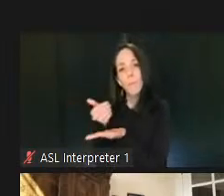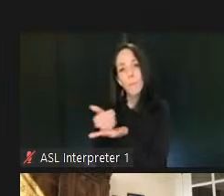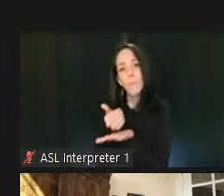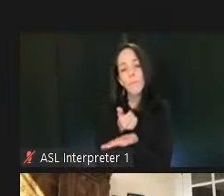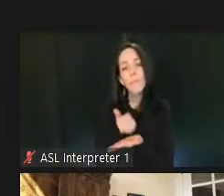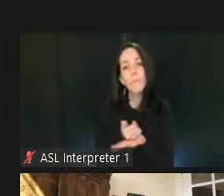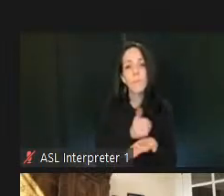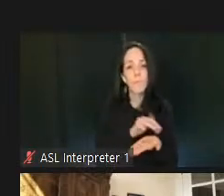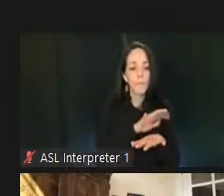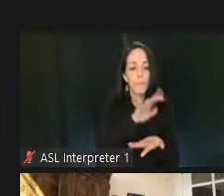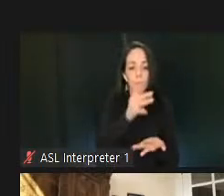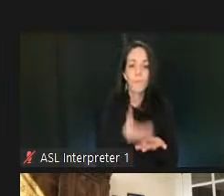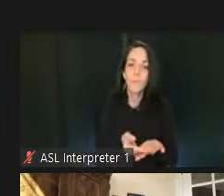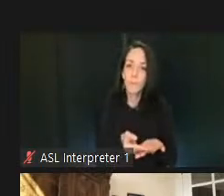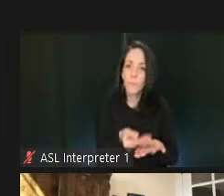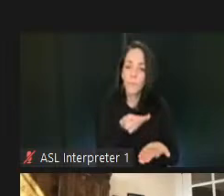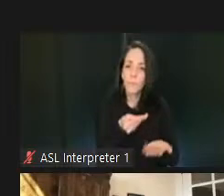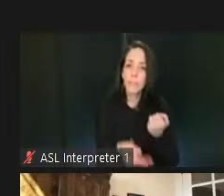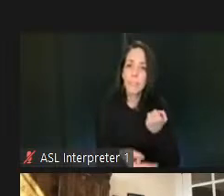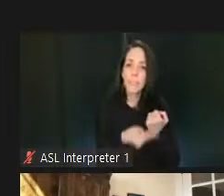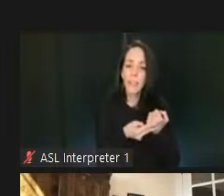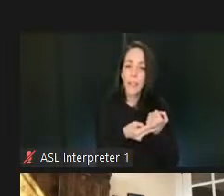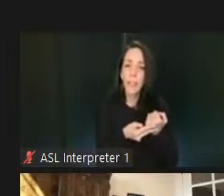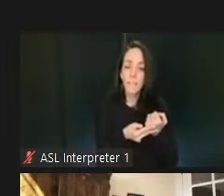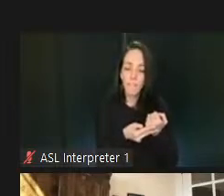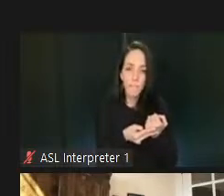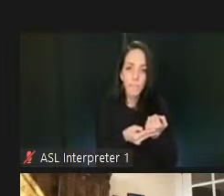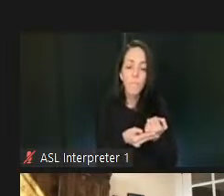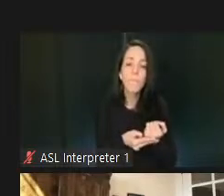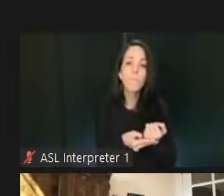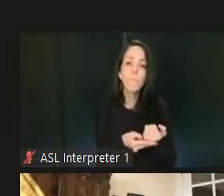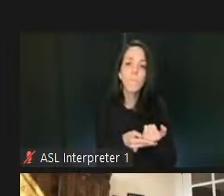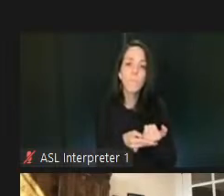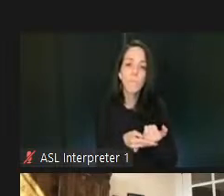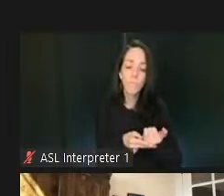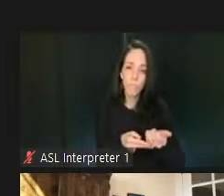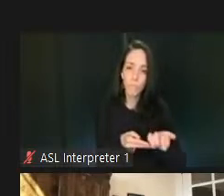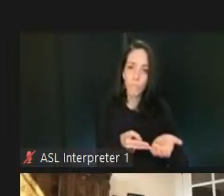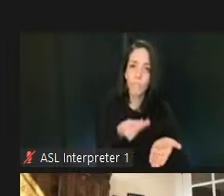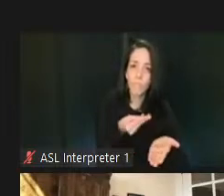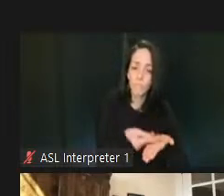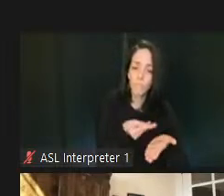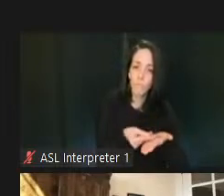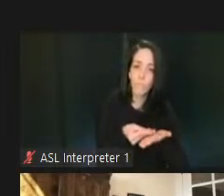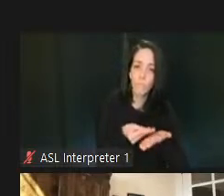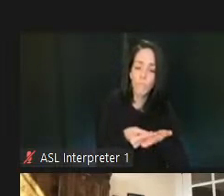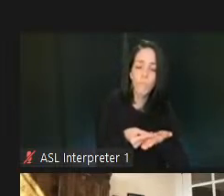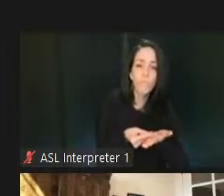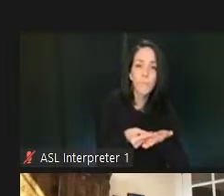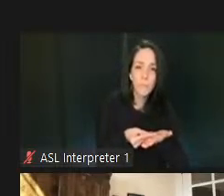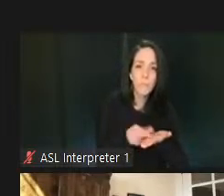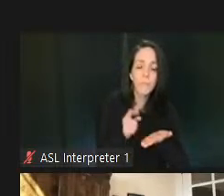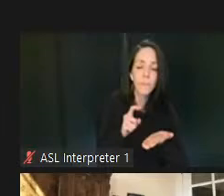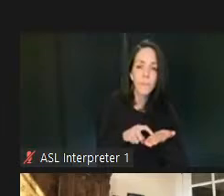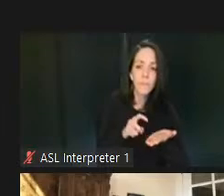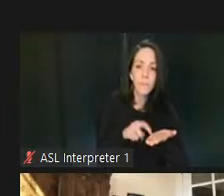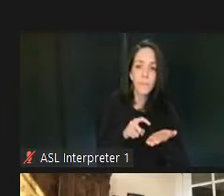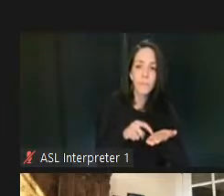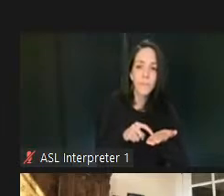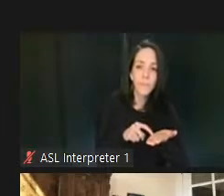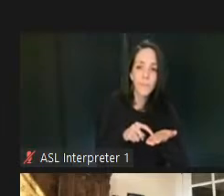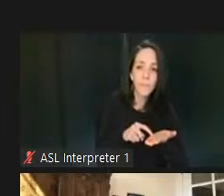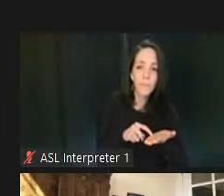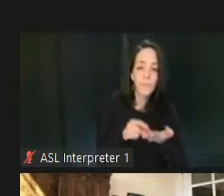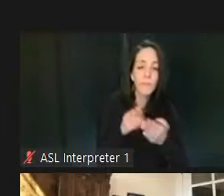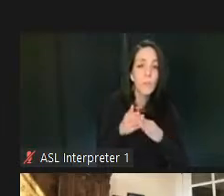increasing the amount of revenues generated by the property tax district, the service district, over these next few